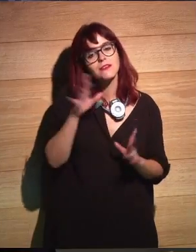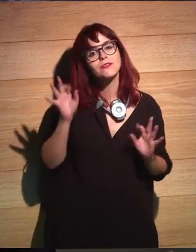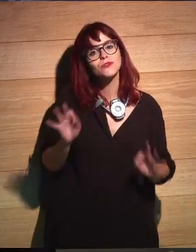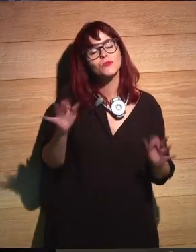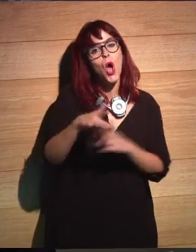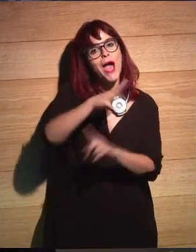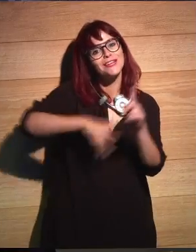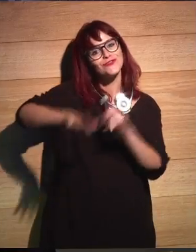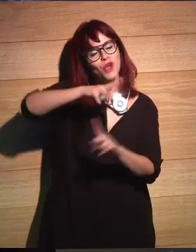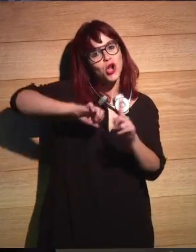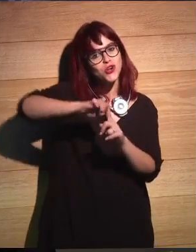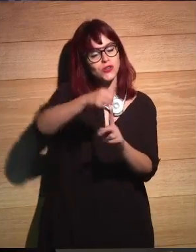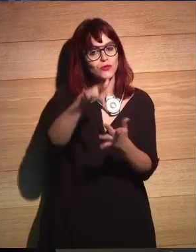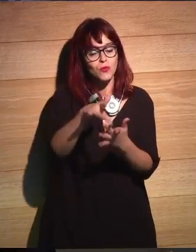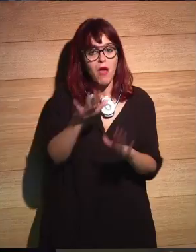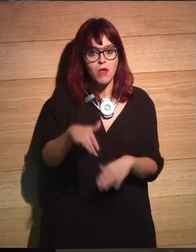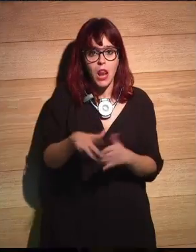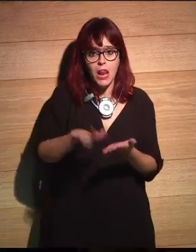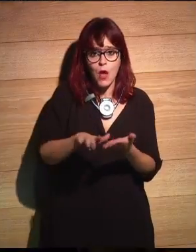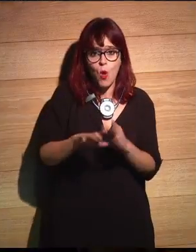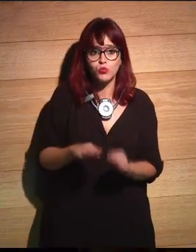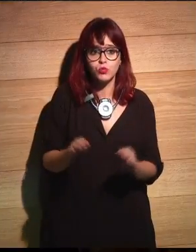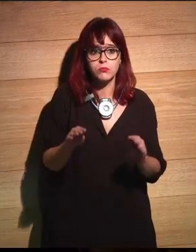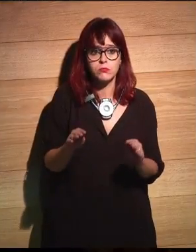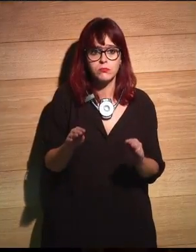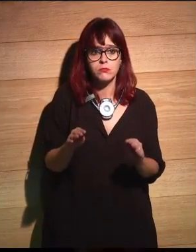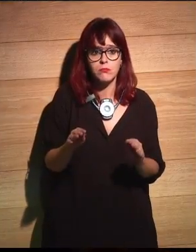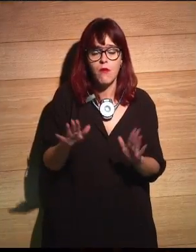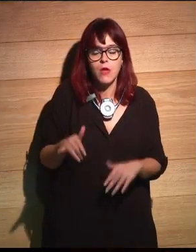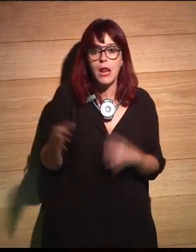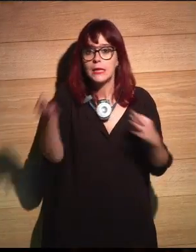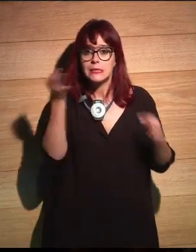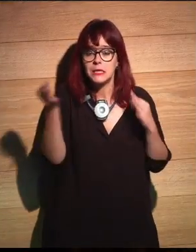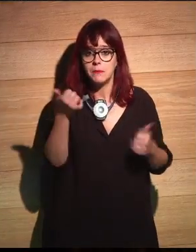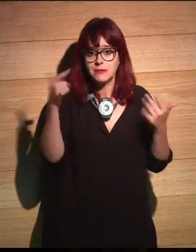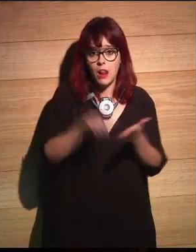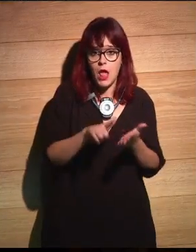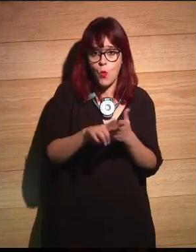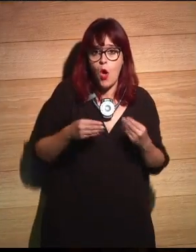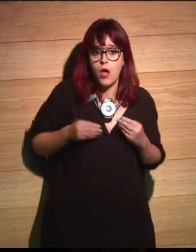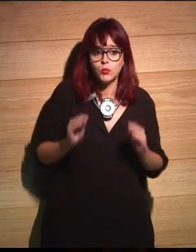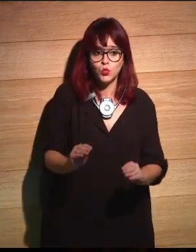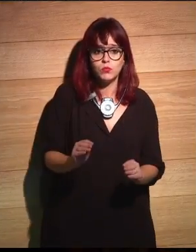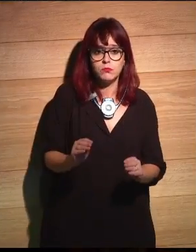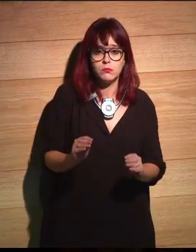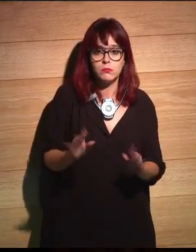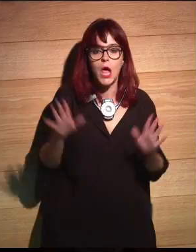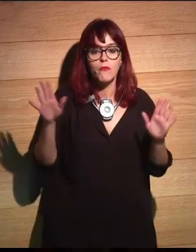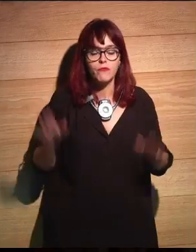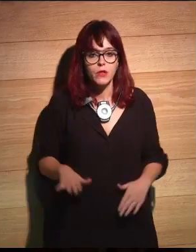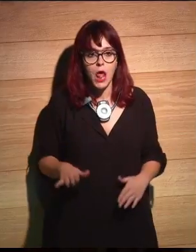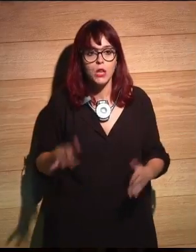very careful about what they write, and they are very much influenced by their environment to the extent that they use their